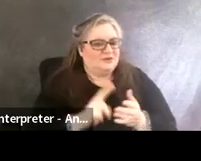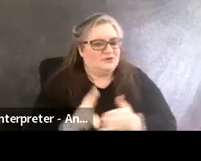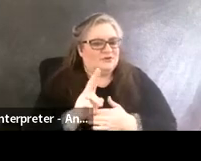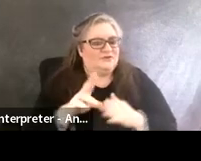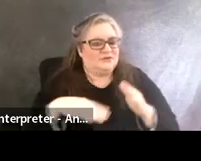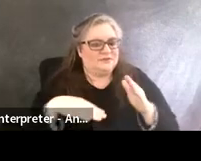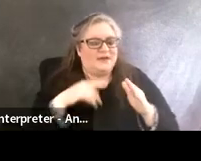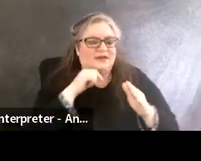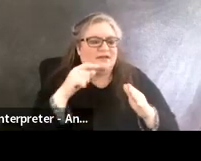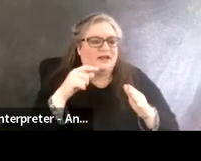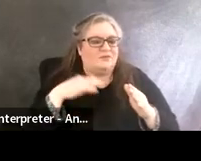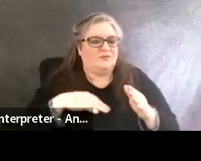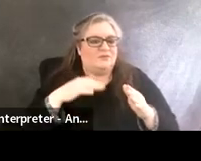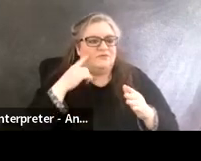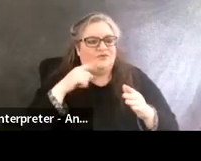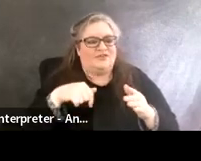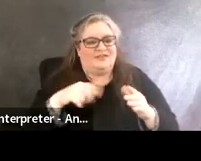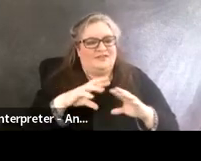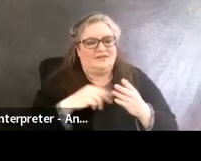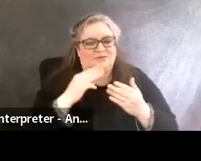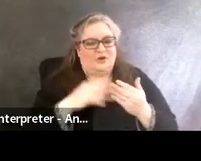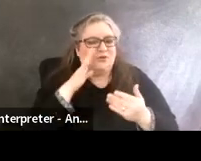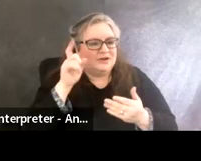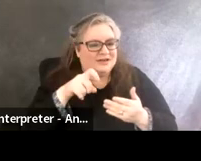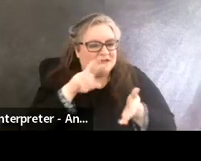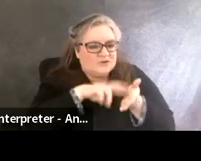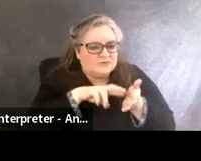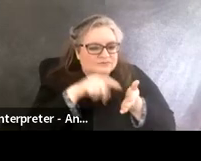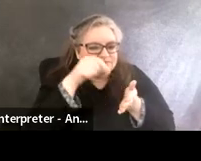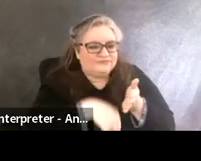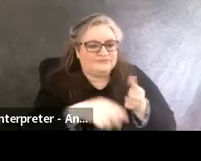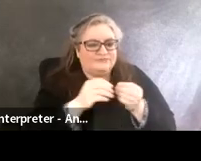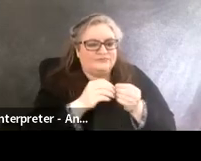based nonprofits for this program. We would need to look into that.